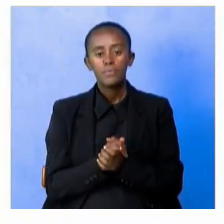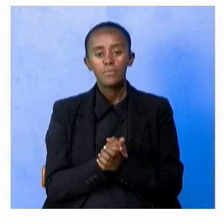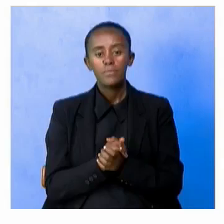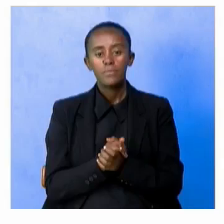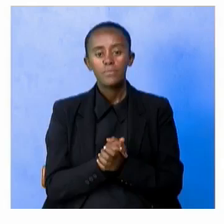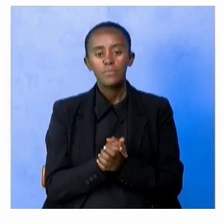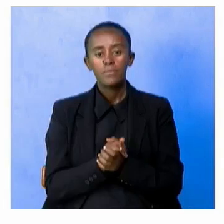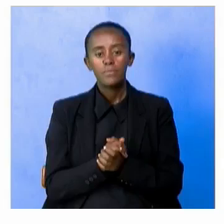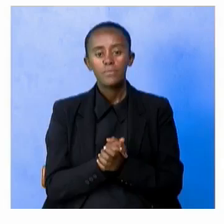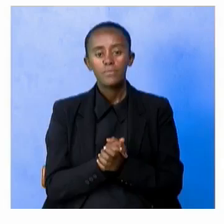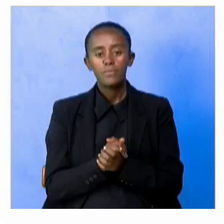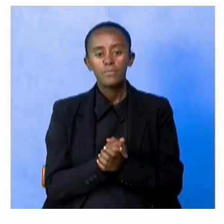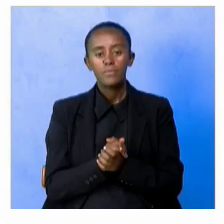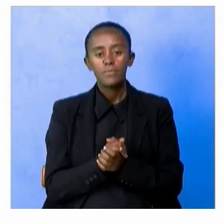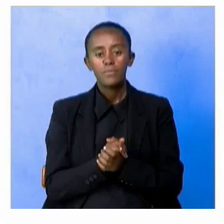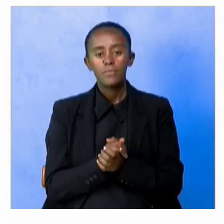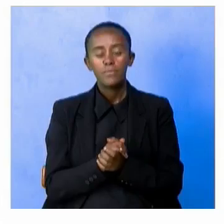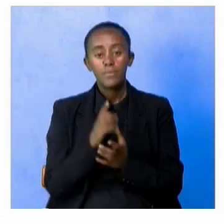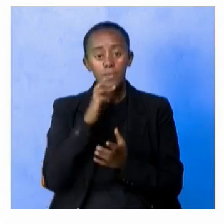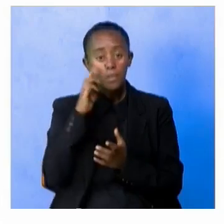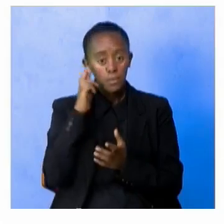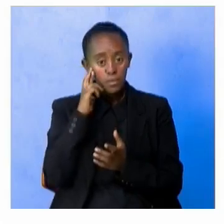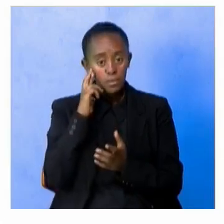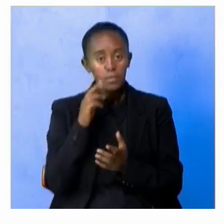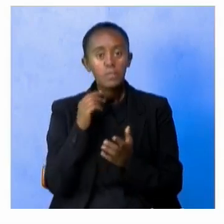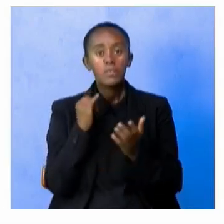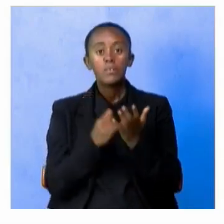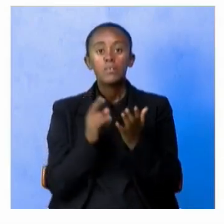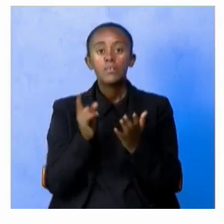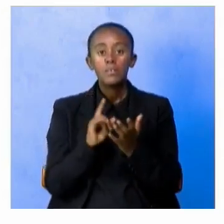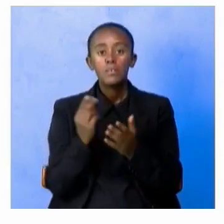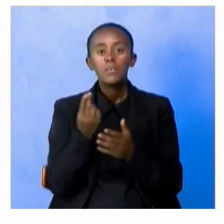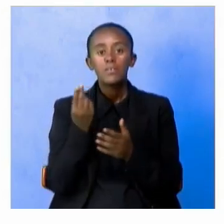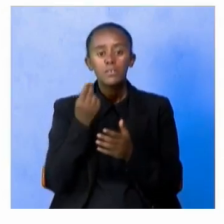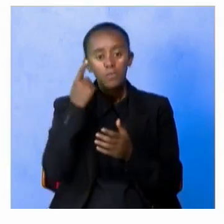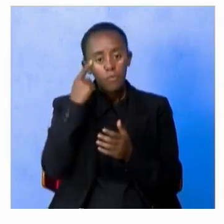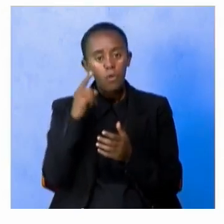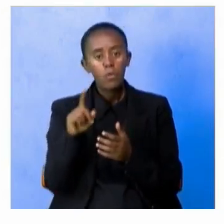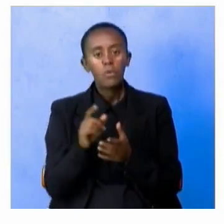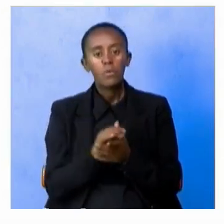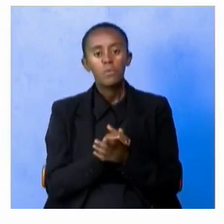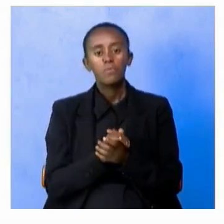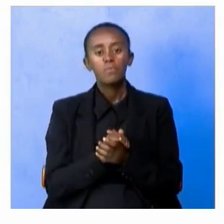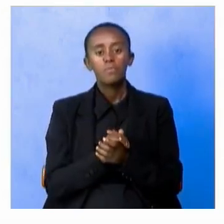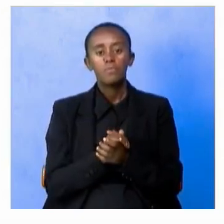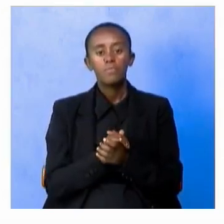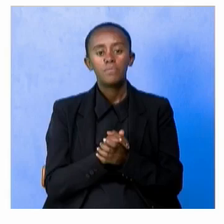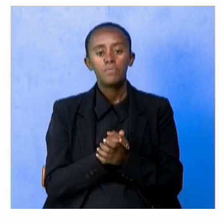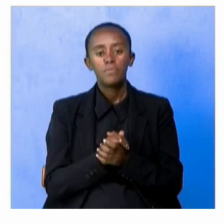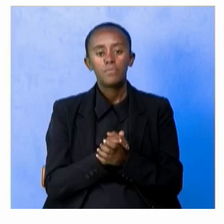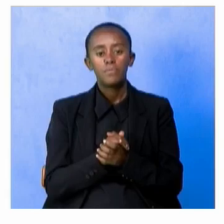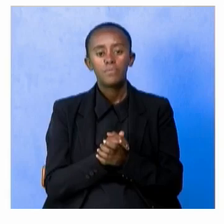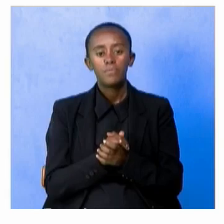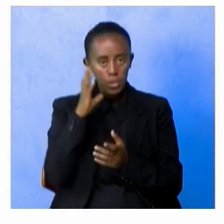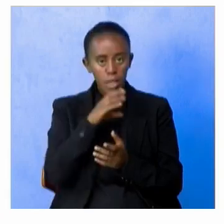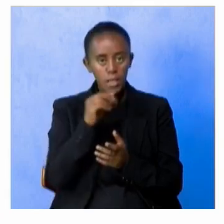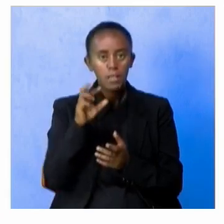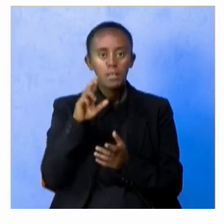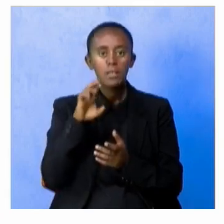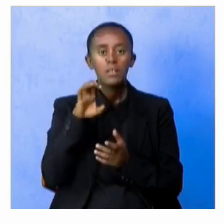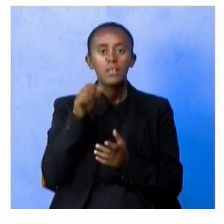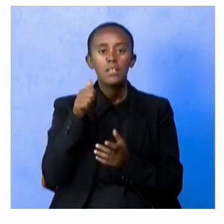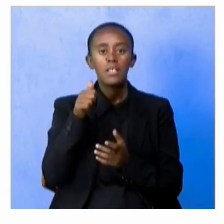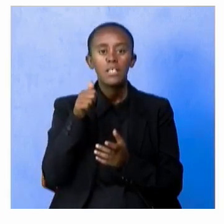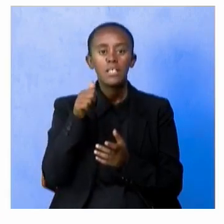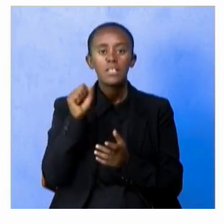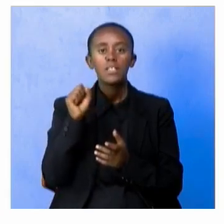Because. The first one, because, is used for in case of cause